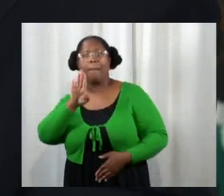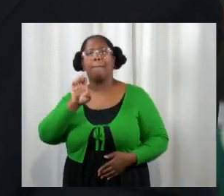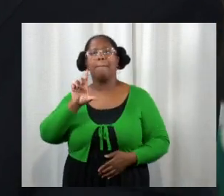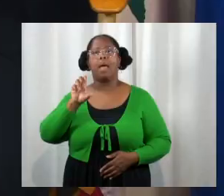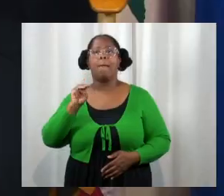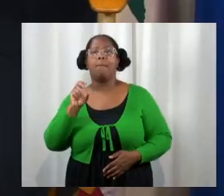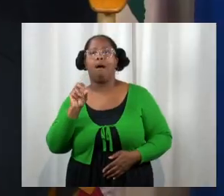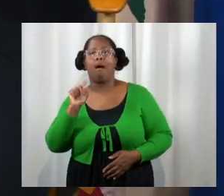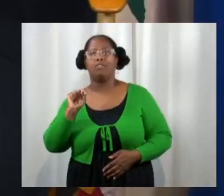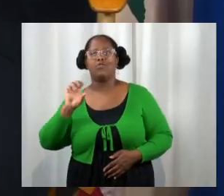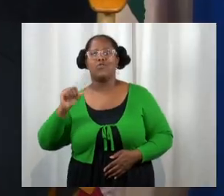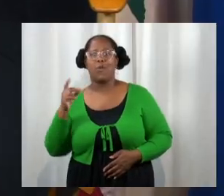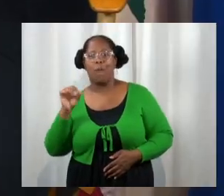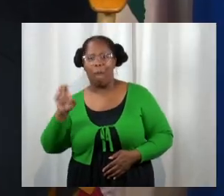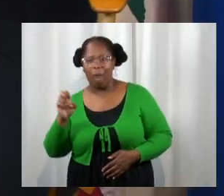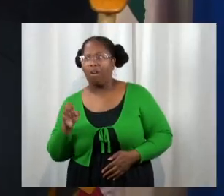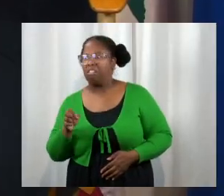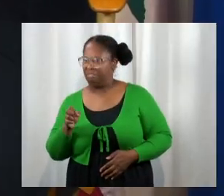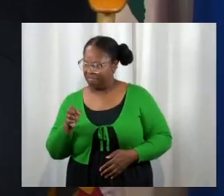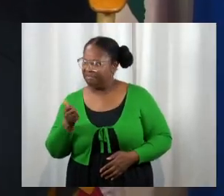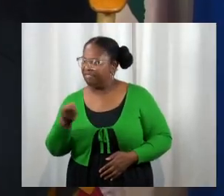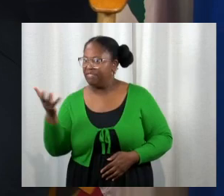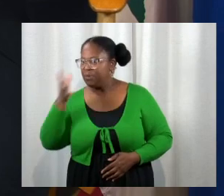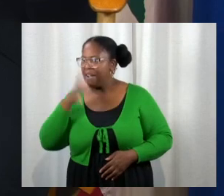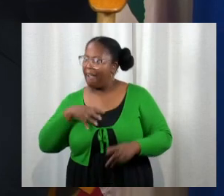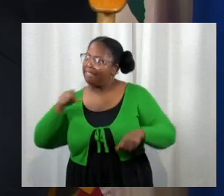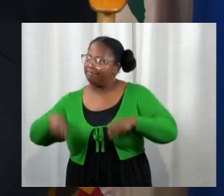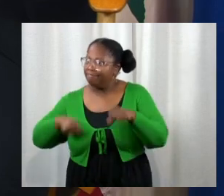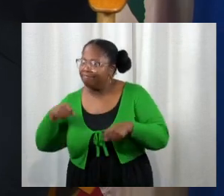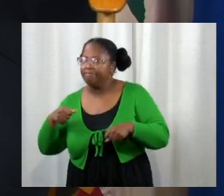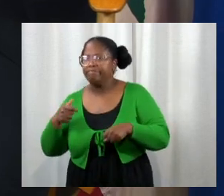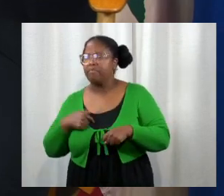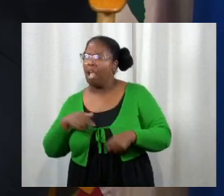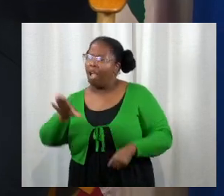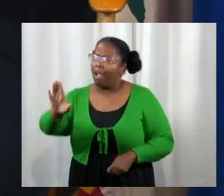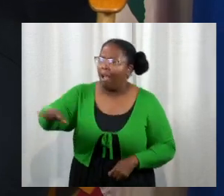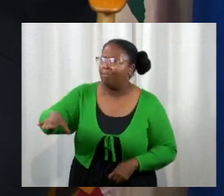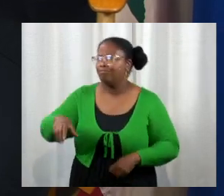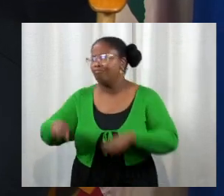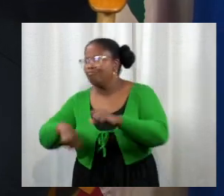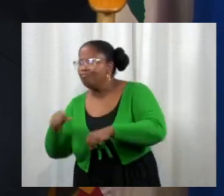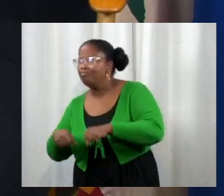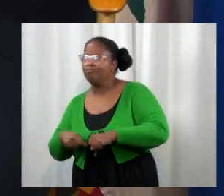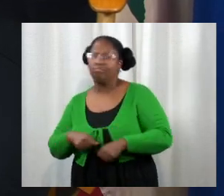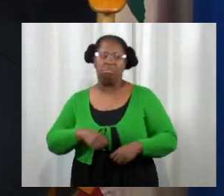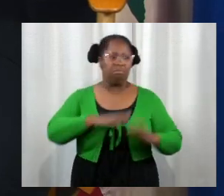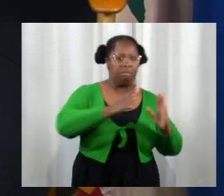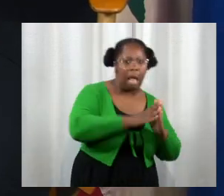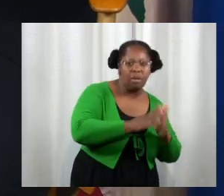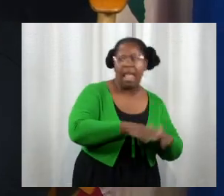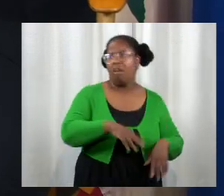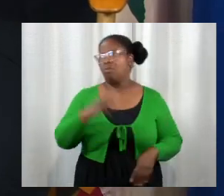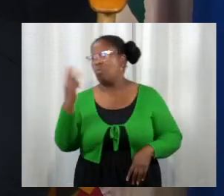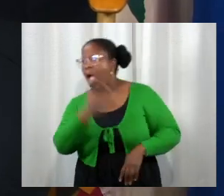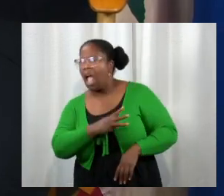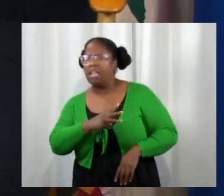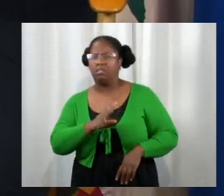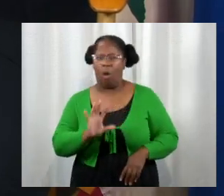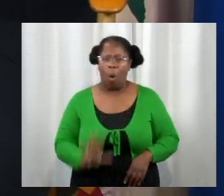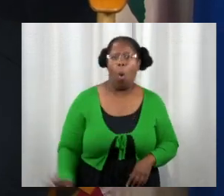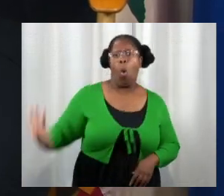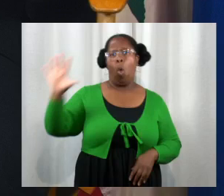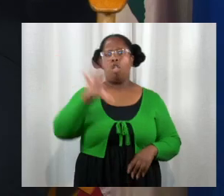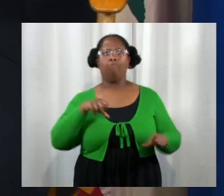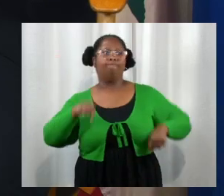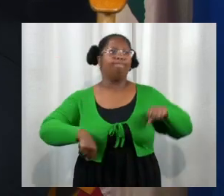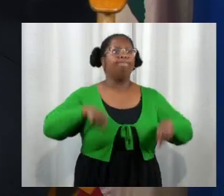saw a couple guys on bikes. Stopped talking to them. They're downtown. They're West Side. They're everywhere. And so I